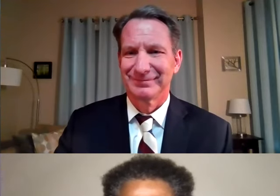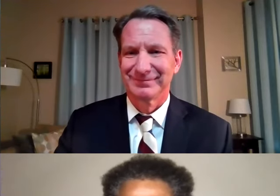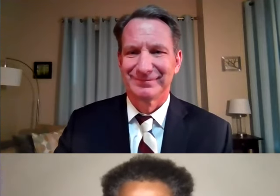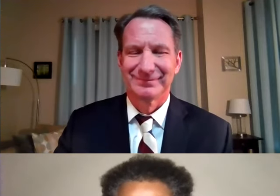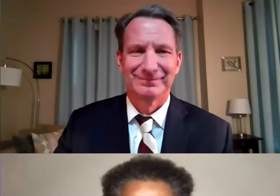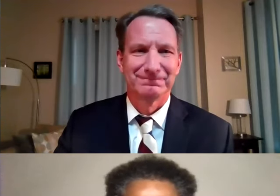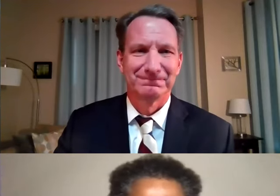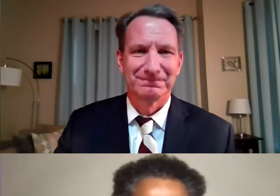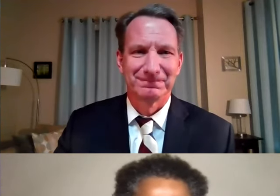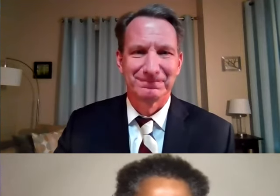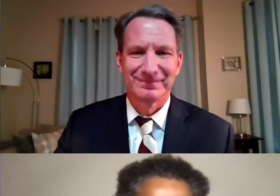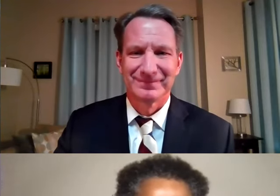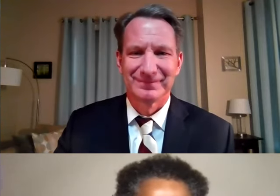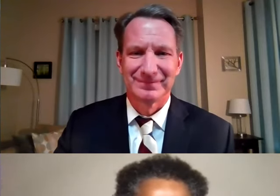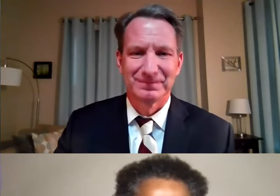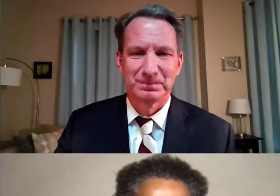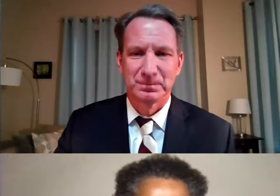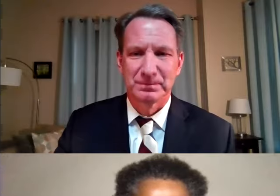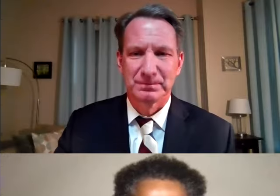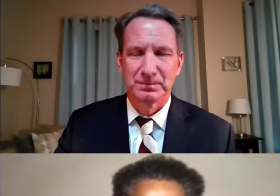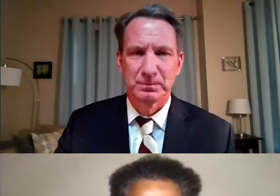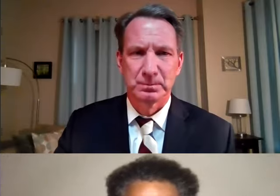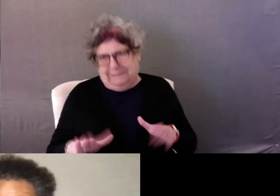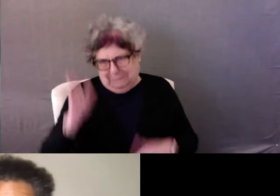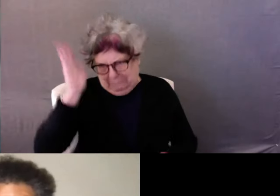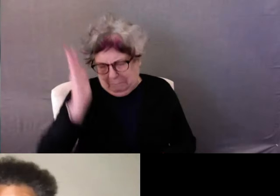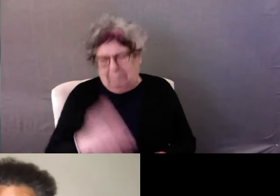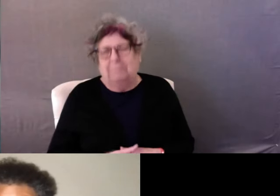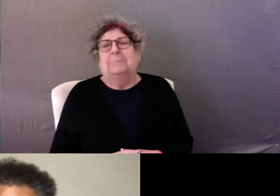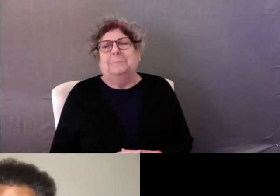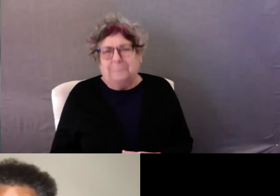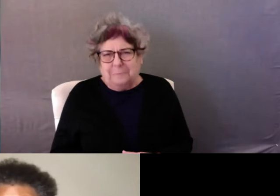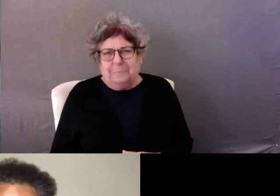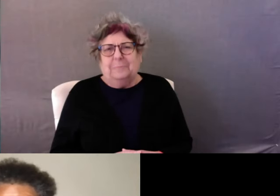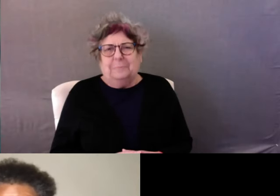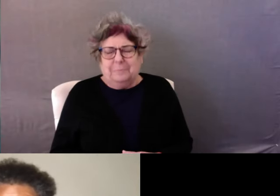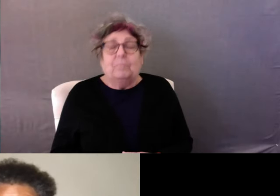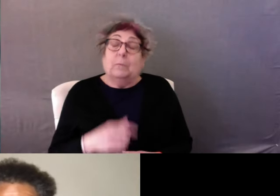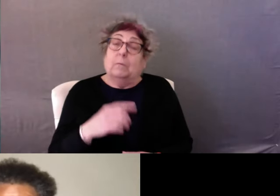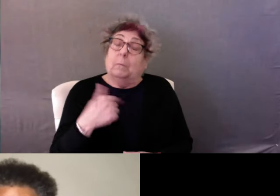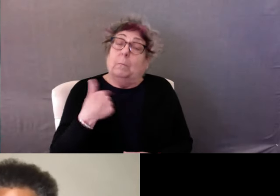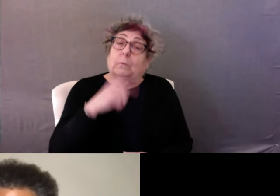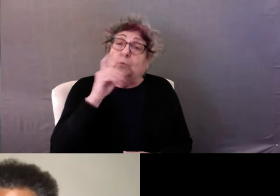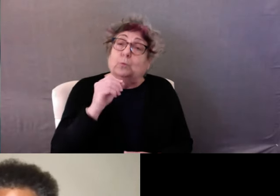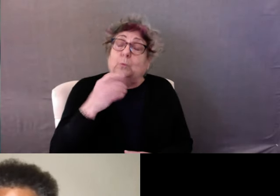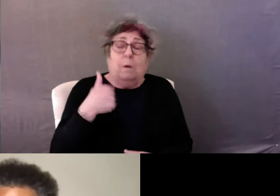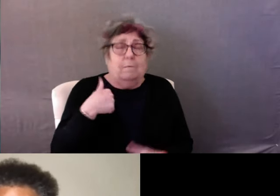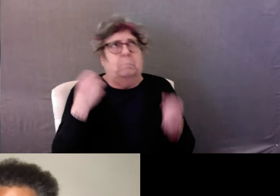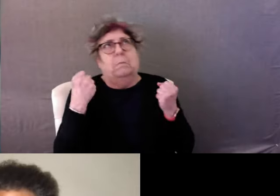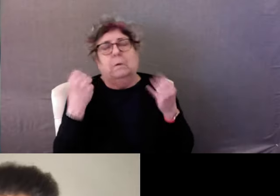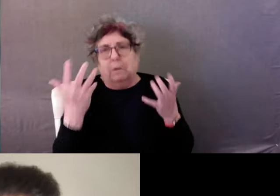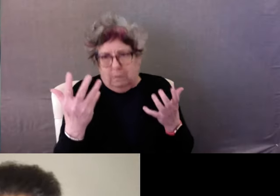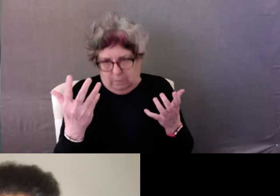Thank you so much. That is fantastic. And we do have a number